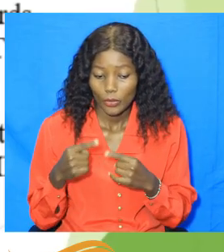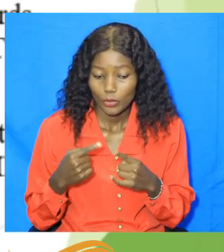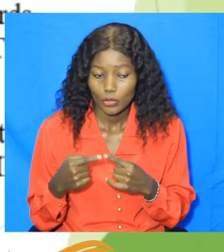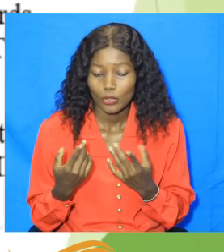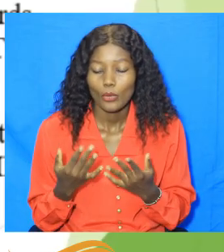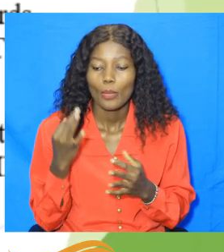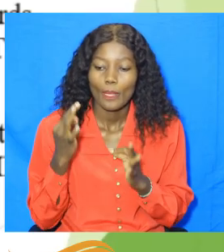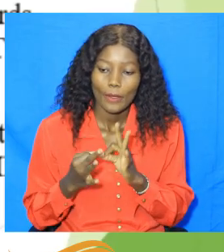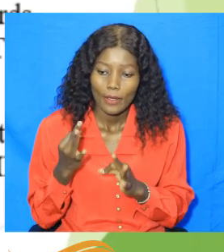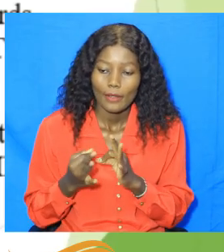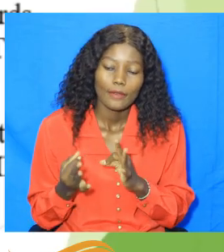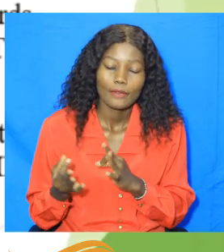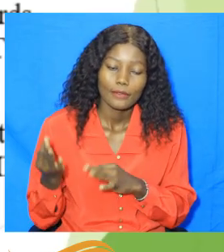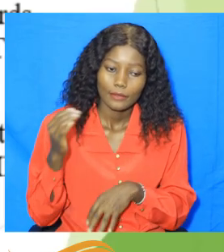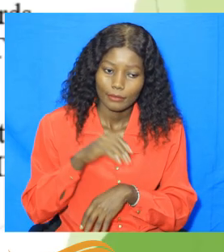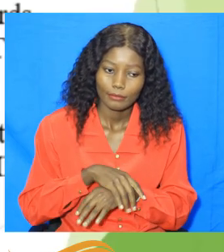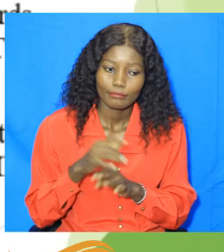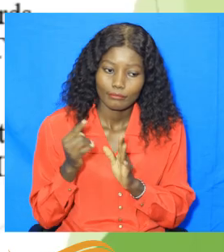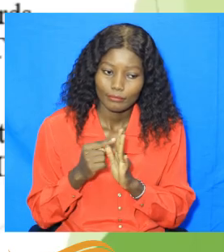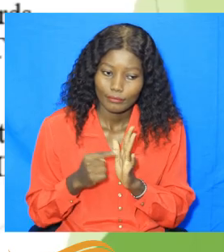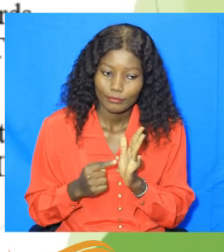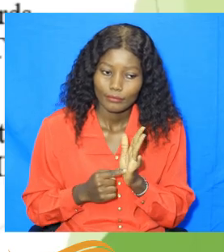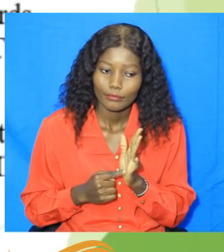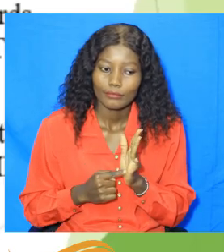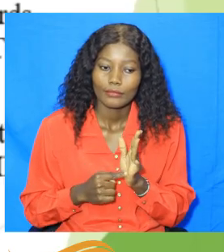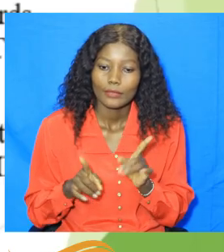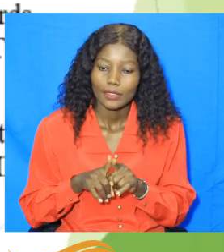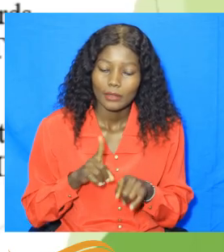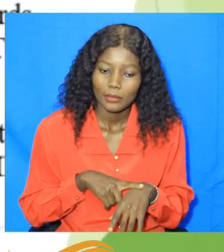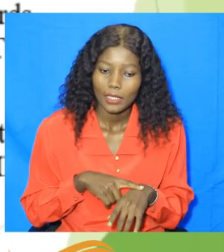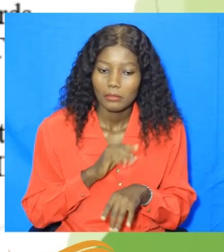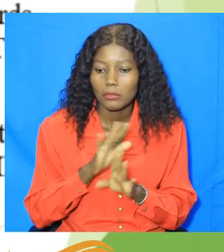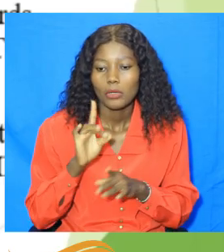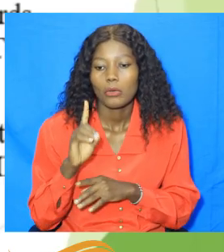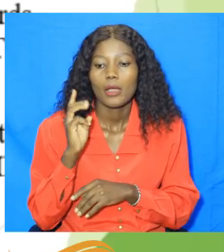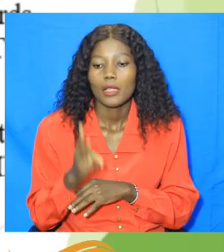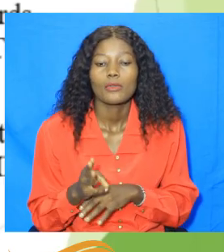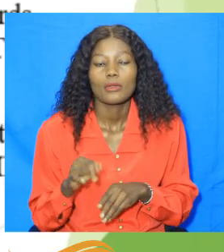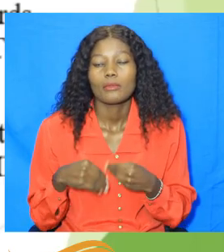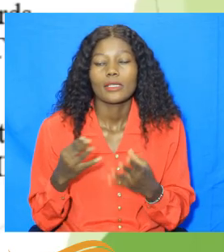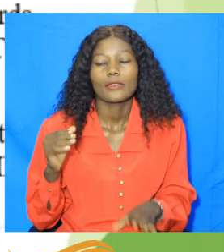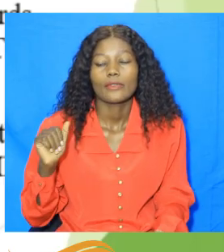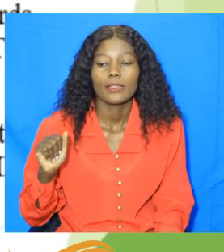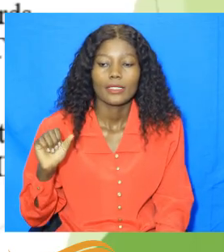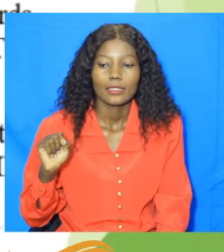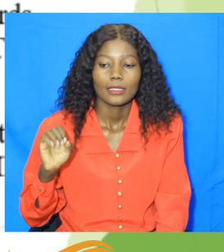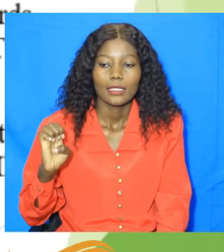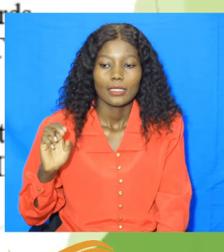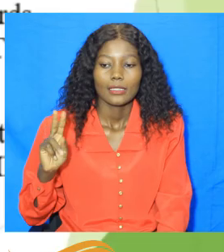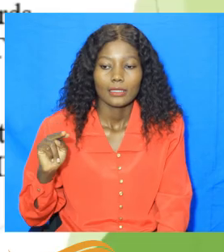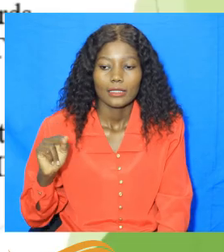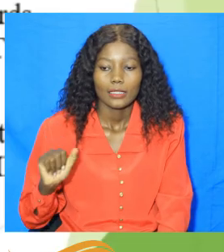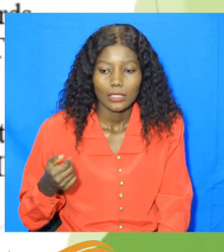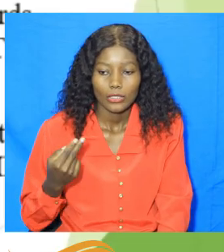case they score again at the same time, none of them will be given a censure. But